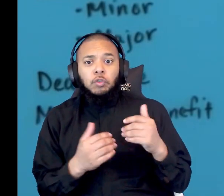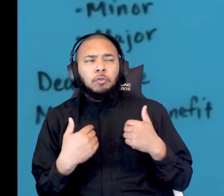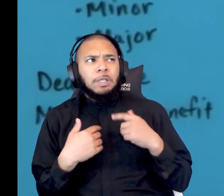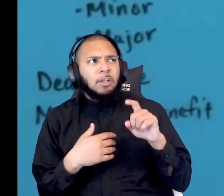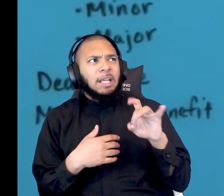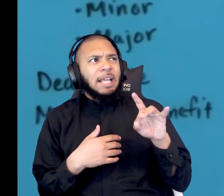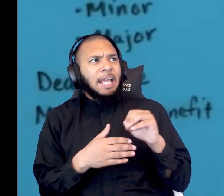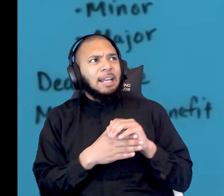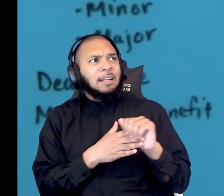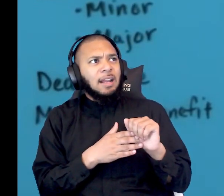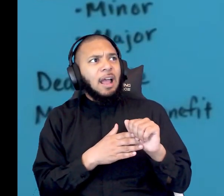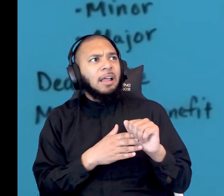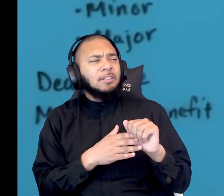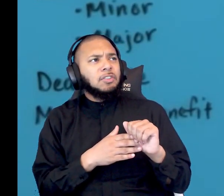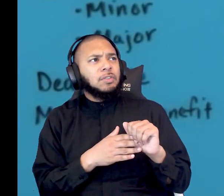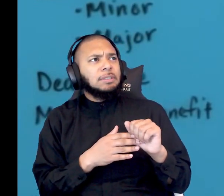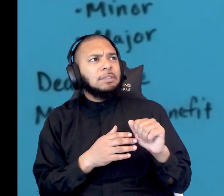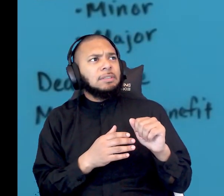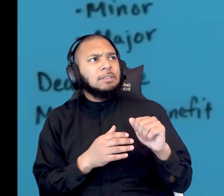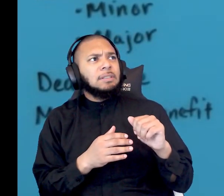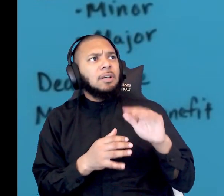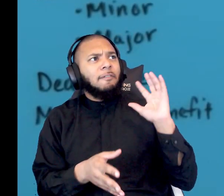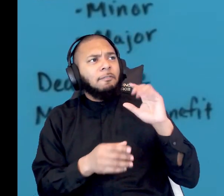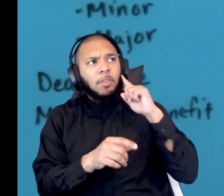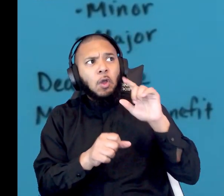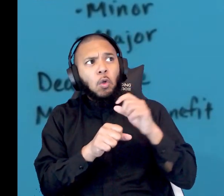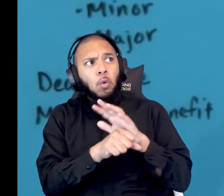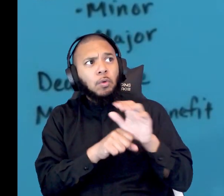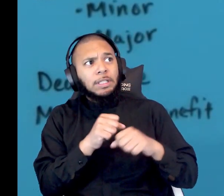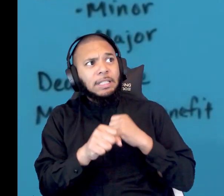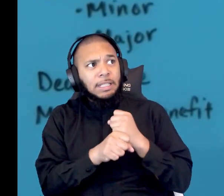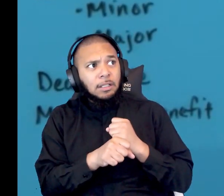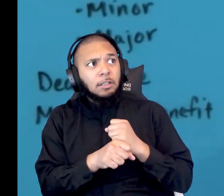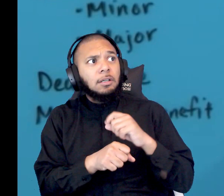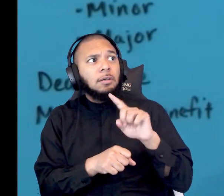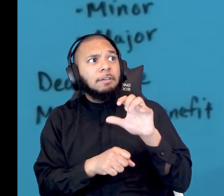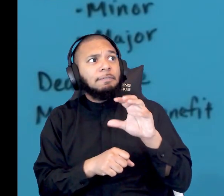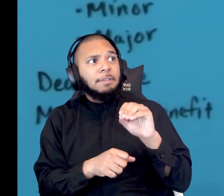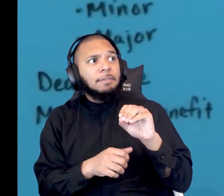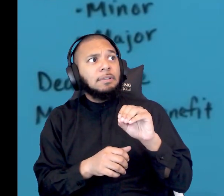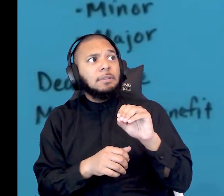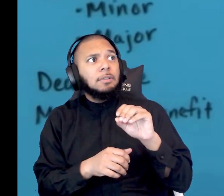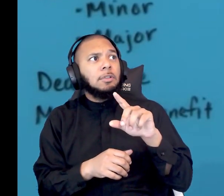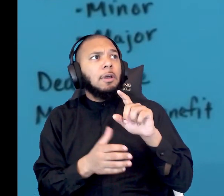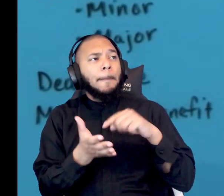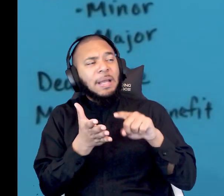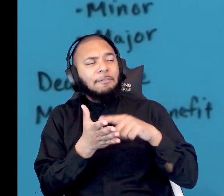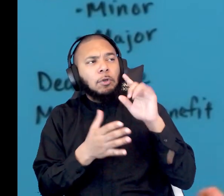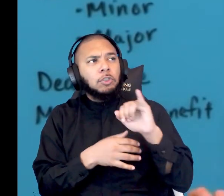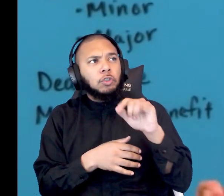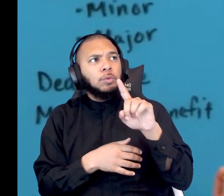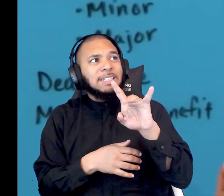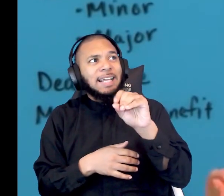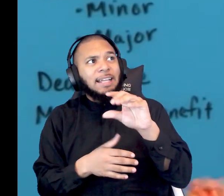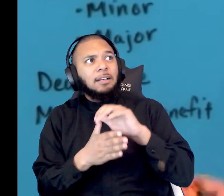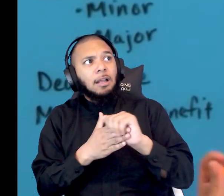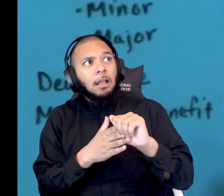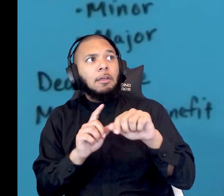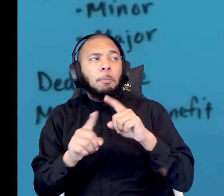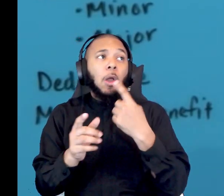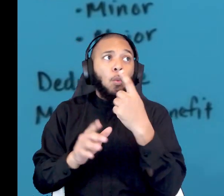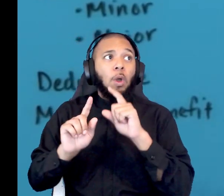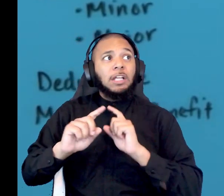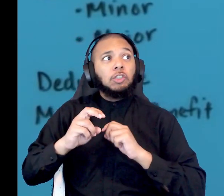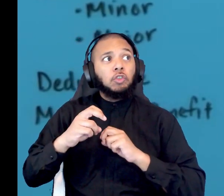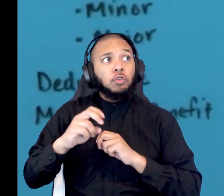back. On your second exam, you pay for the whole year's worth, right? So $150 in trip 1, $150 in